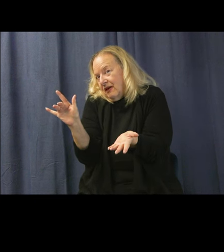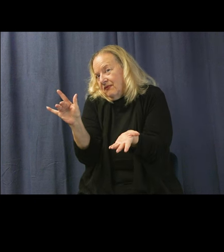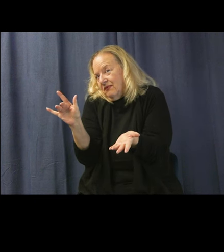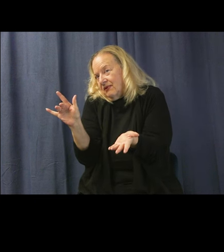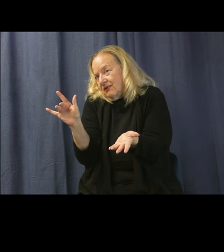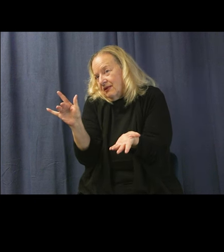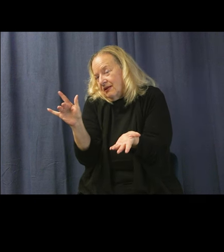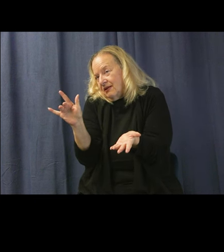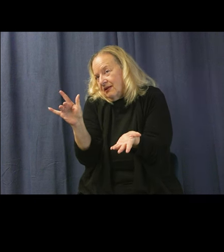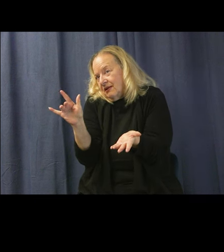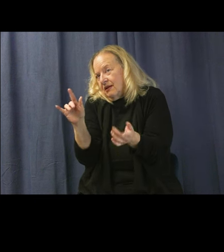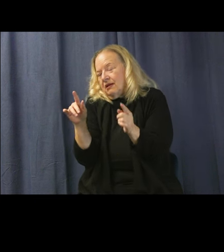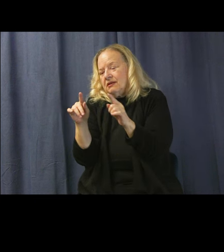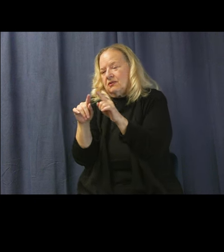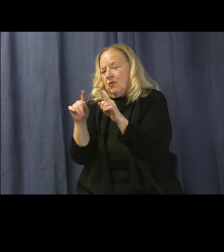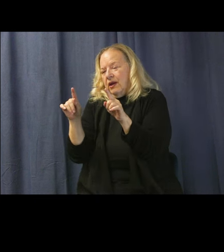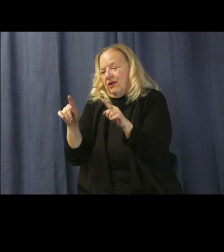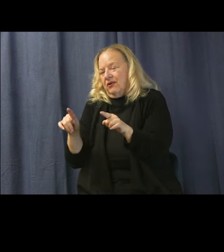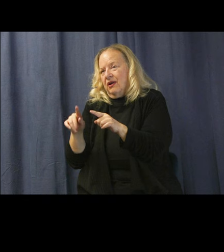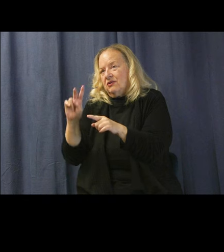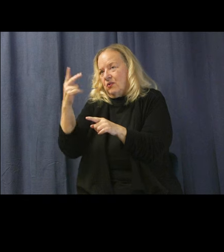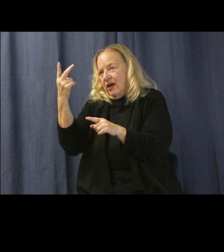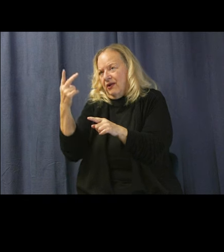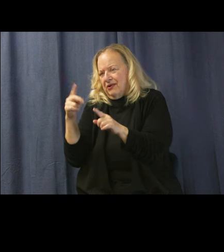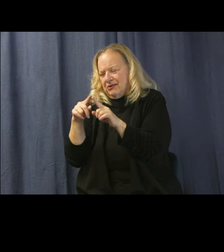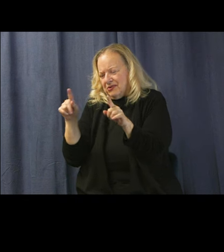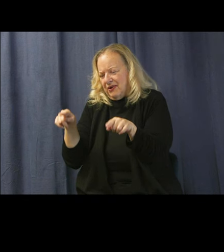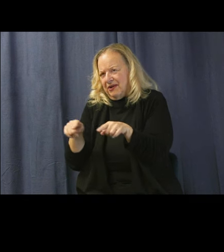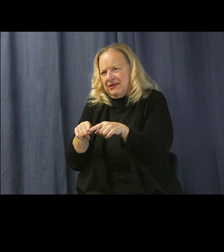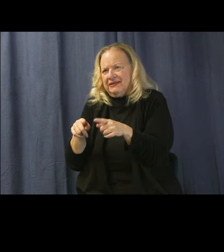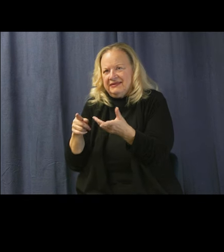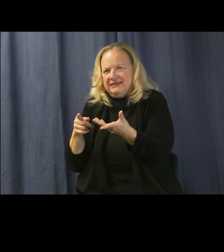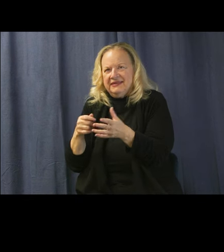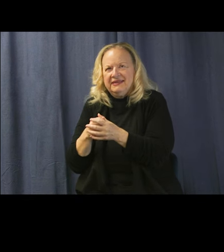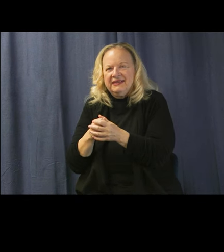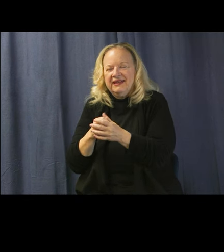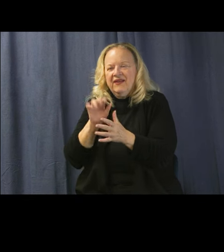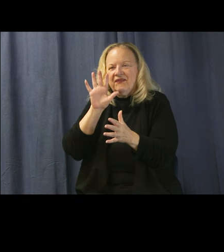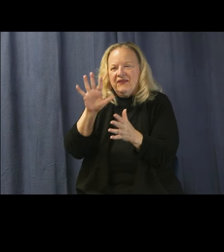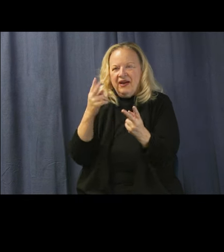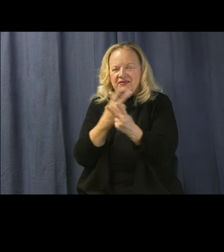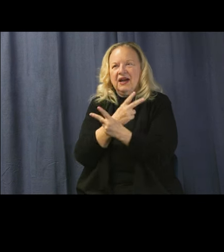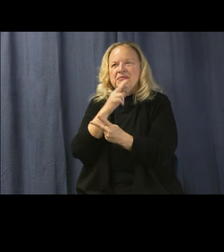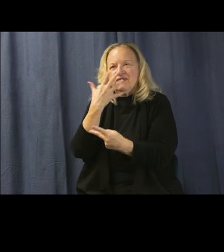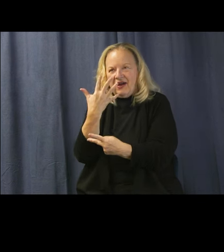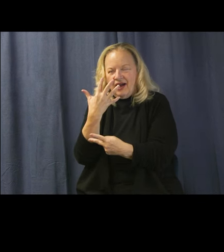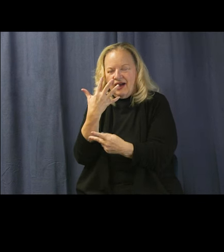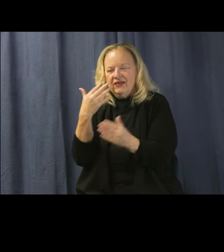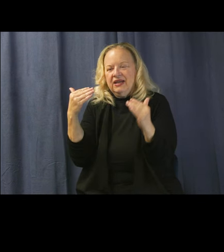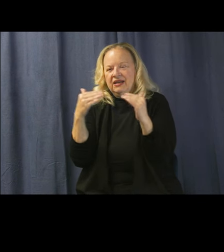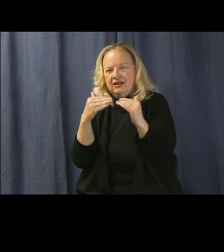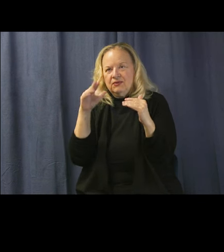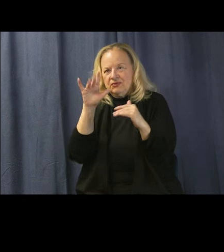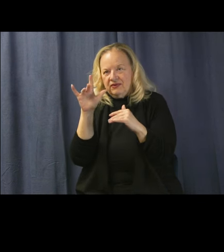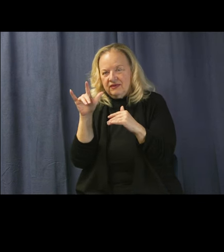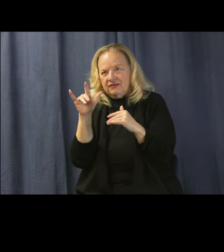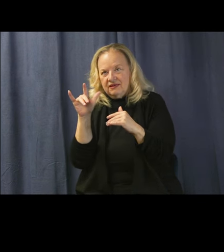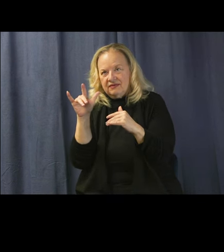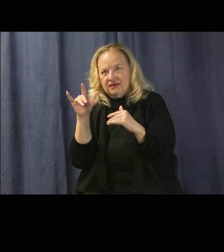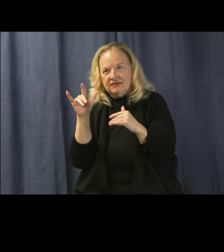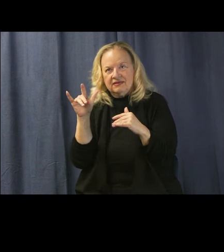25 is a square. What do I mean by that? 5 times 5 is 25.